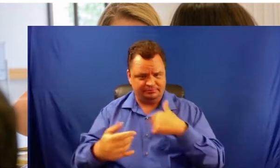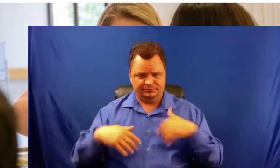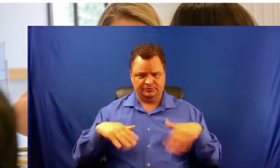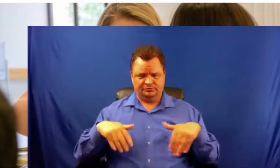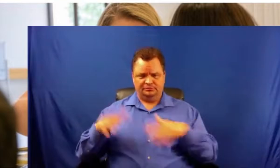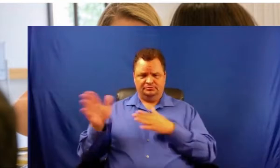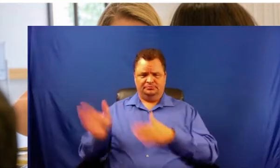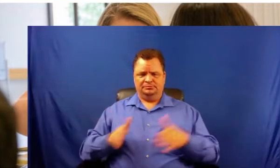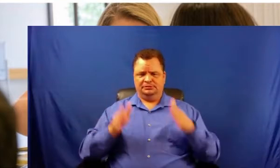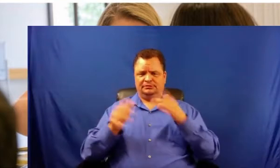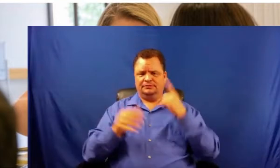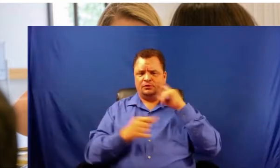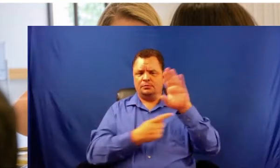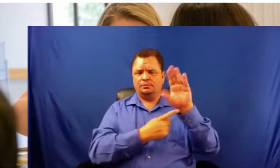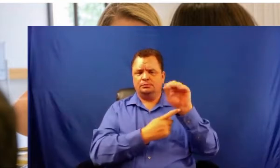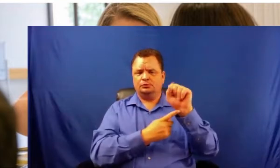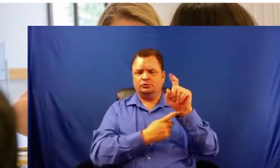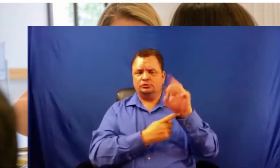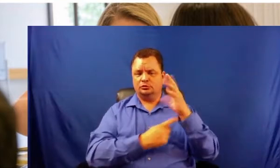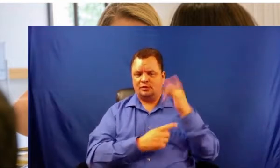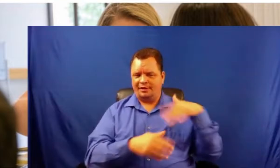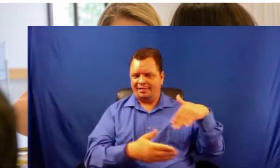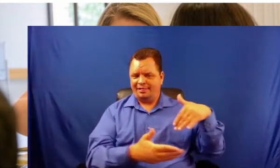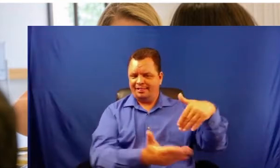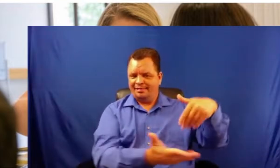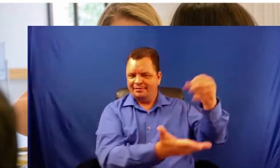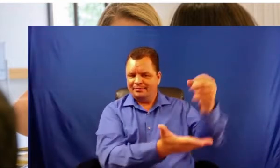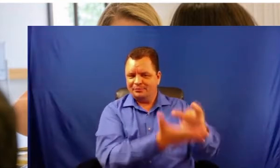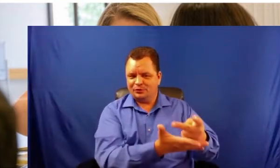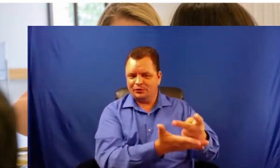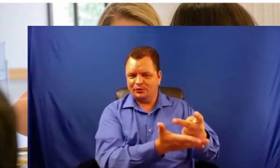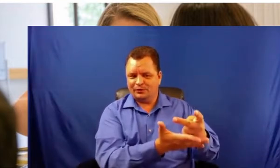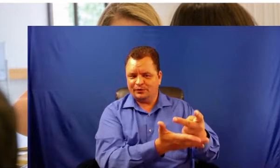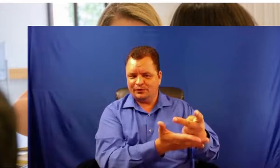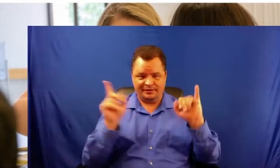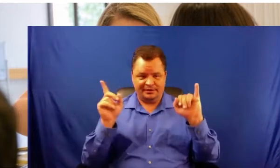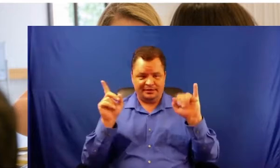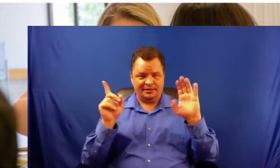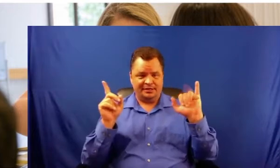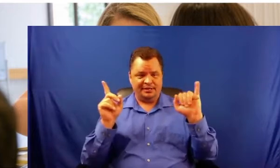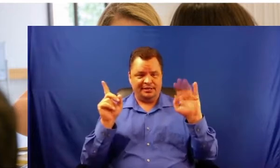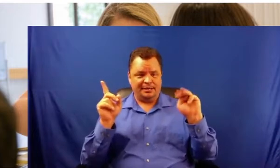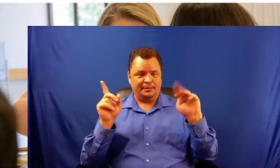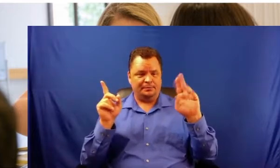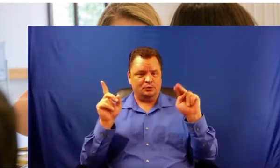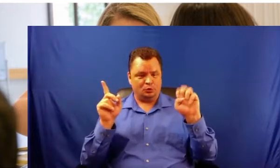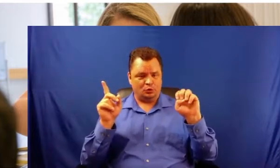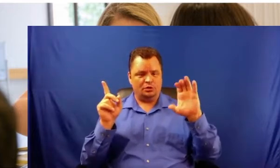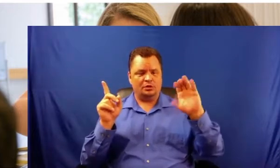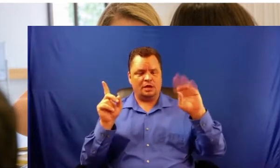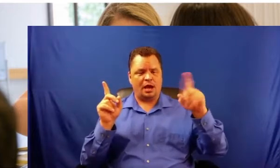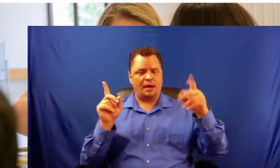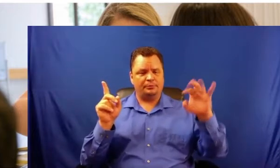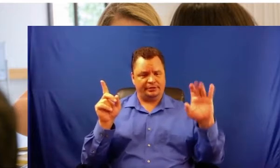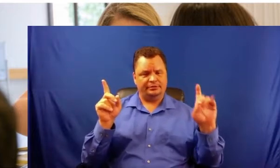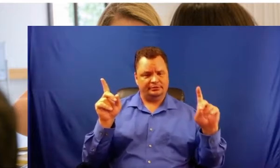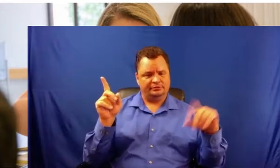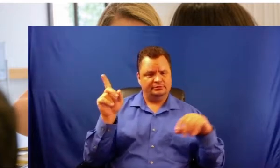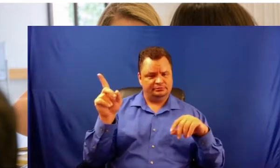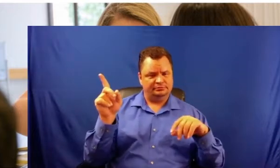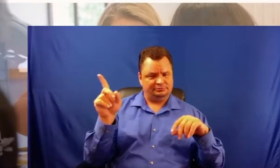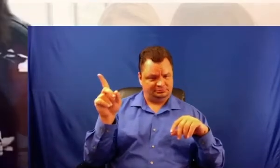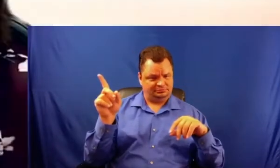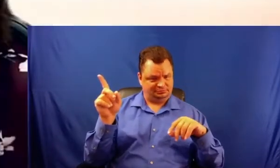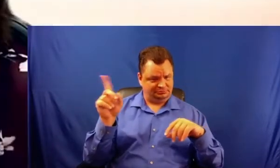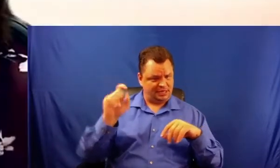for immunocompromised. But I will bring that up with leadership, and I can report back if there's going to be such a plan. It's a